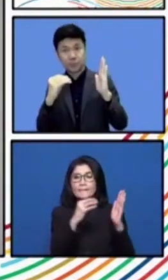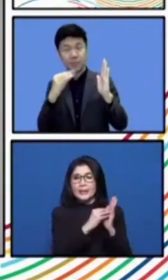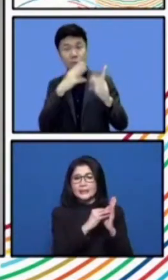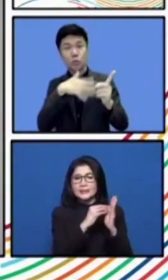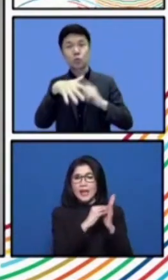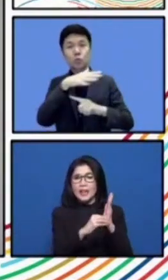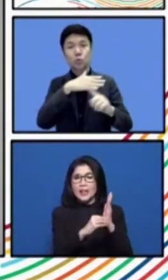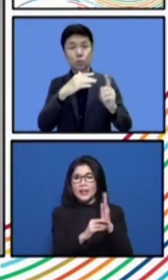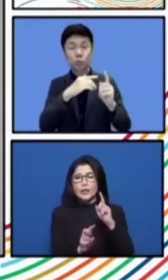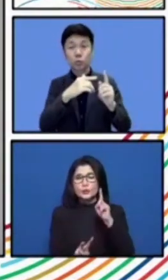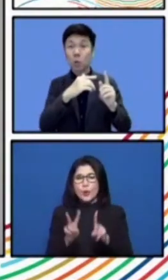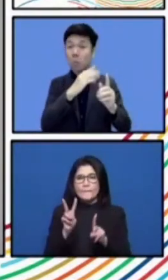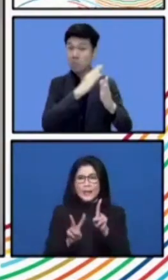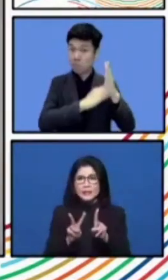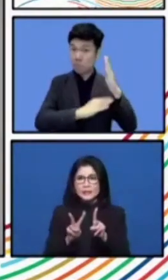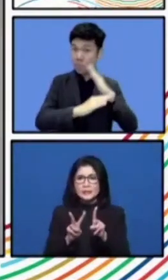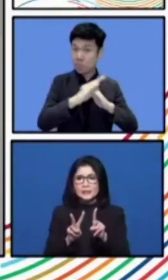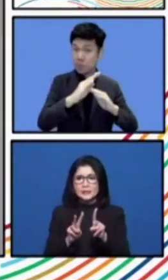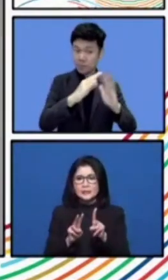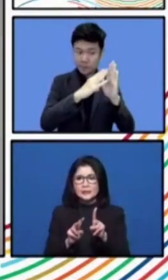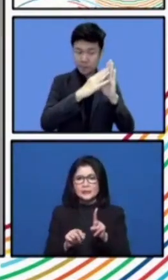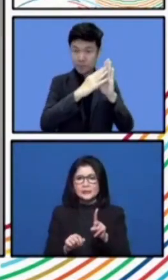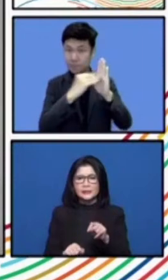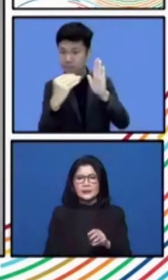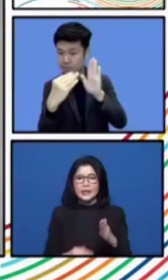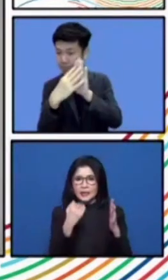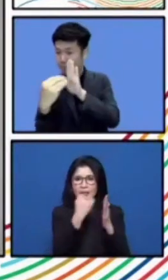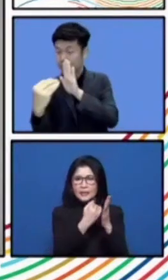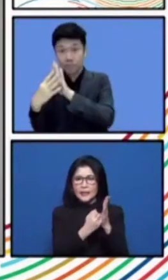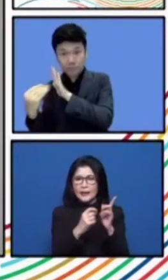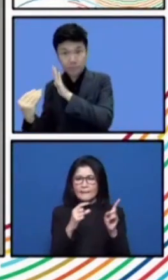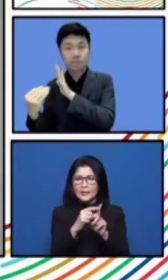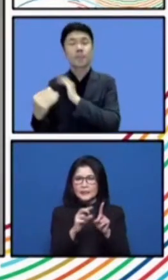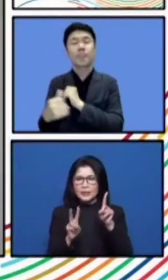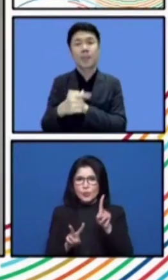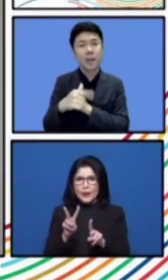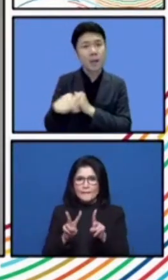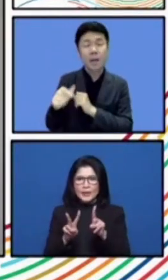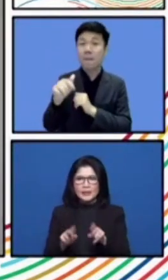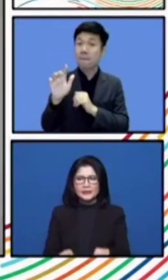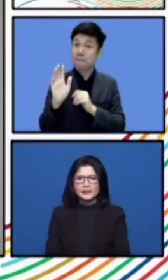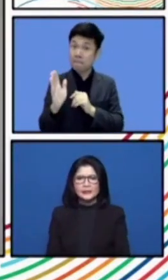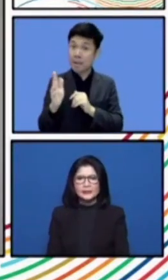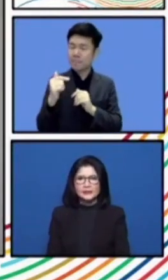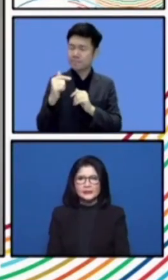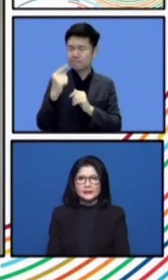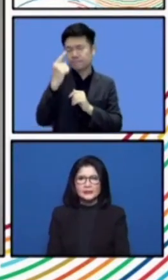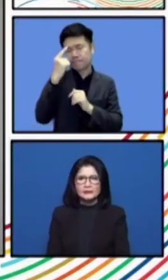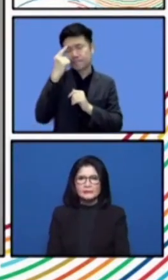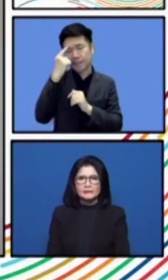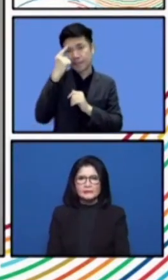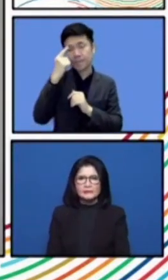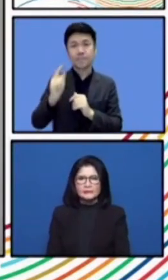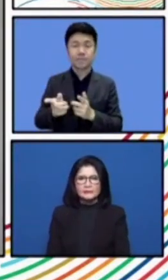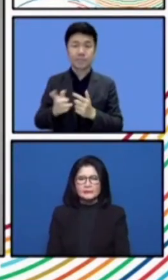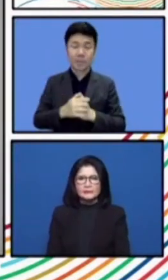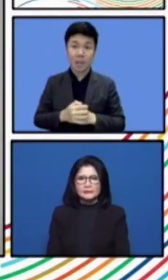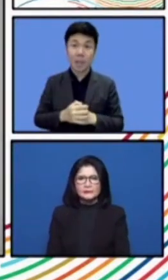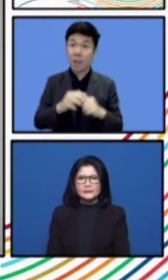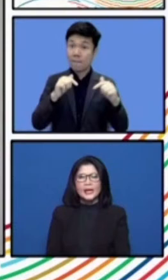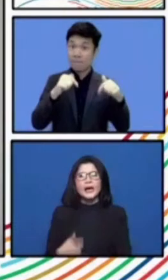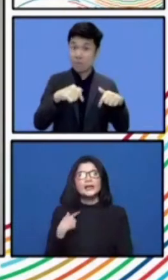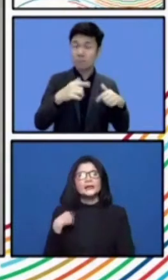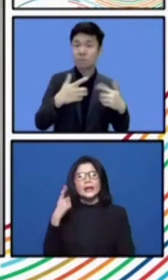social model of disability and disability as a social construction means that we have to domesticate it in our cultural context